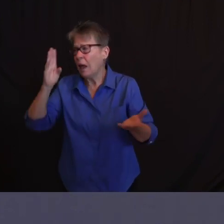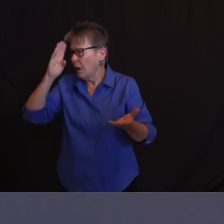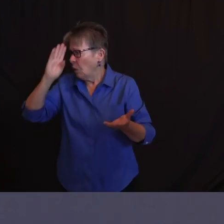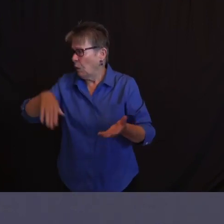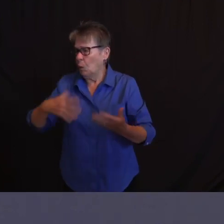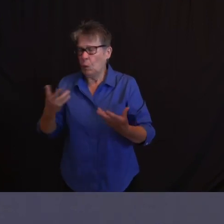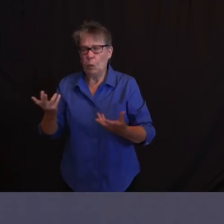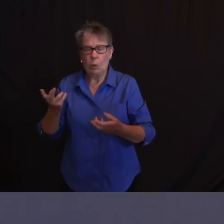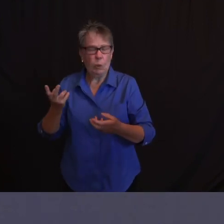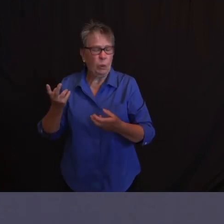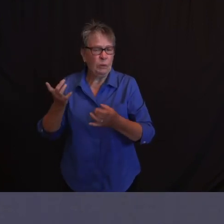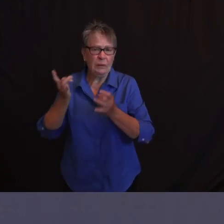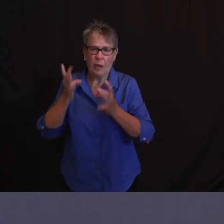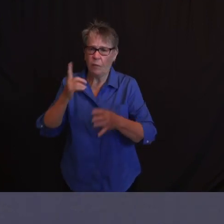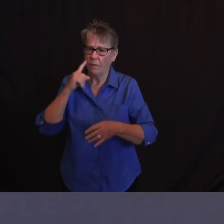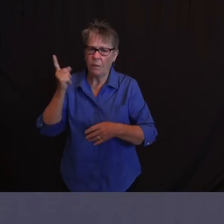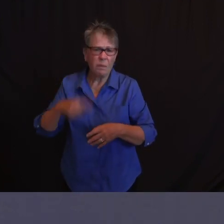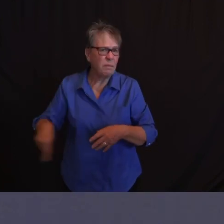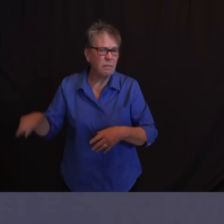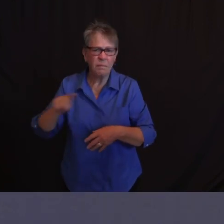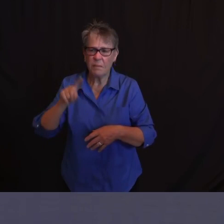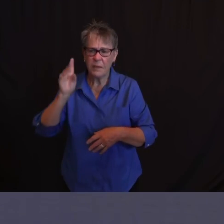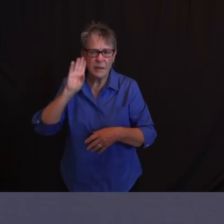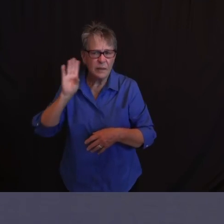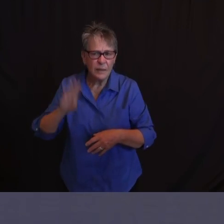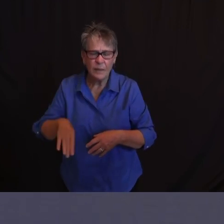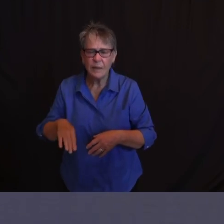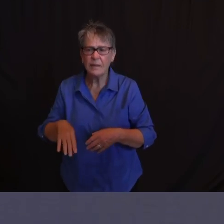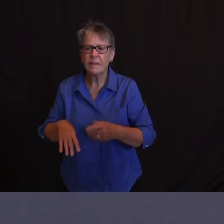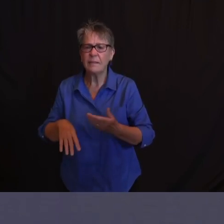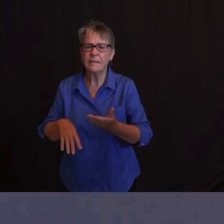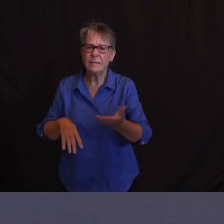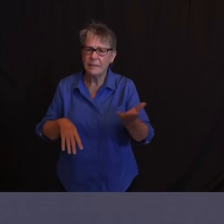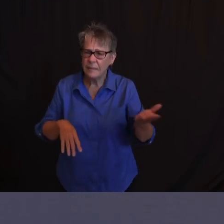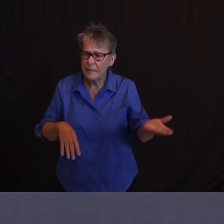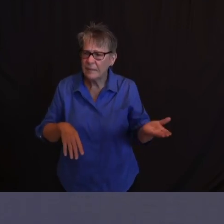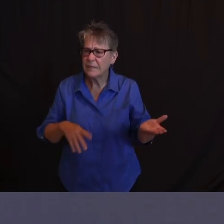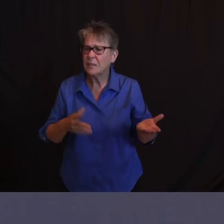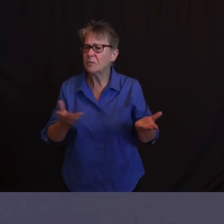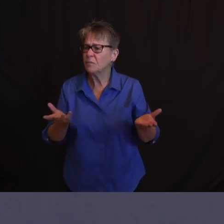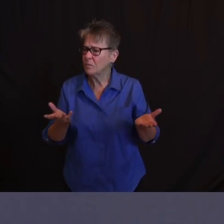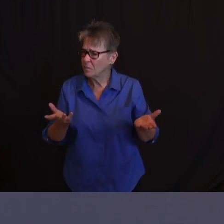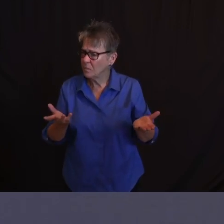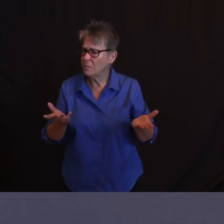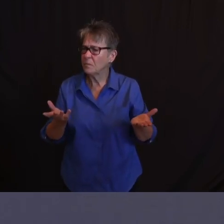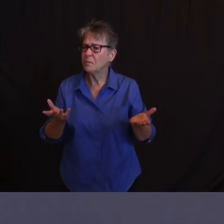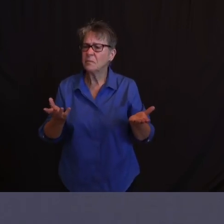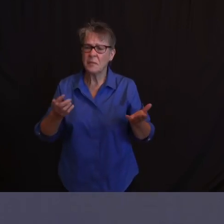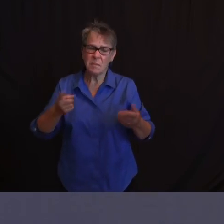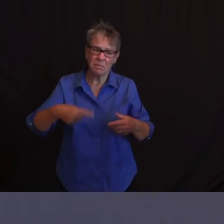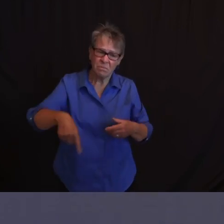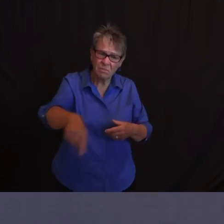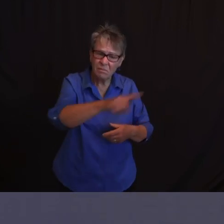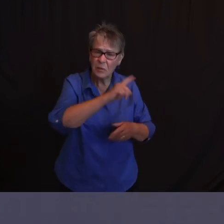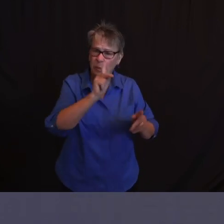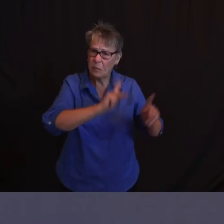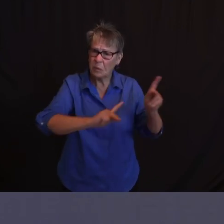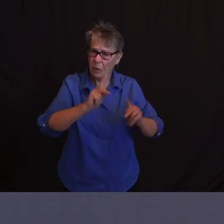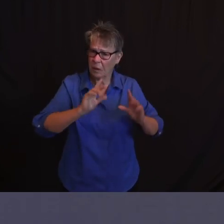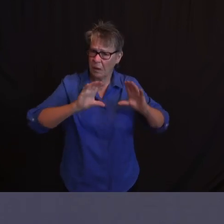know Judy and Ed join me in this respect, there's one order of events here, and that's crack the back of the public